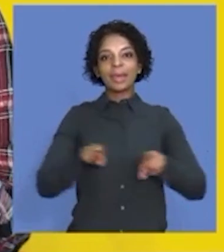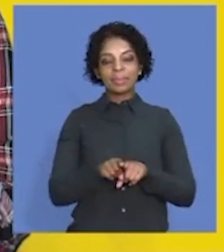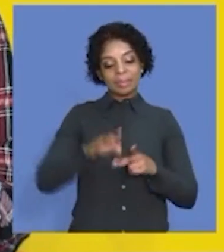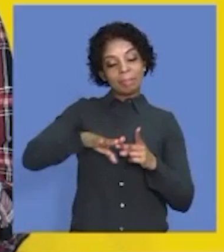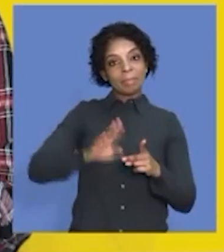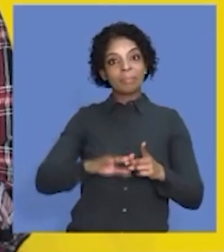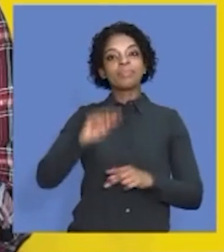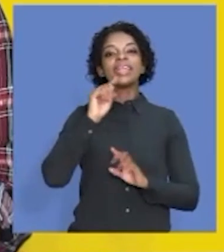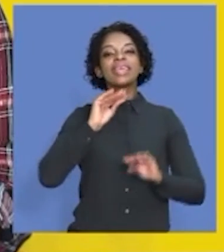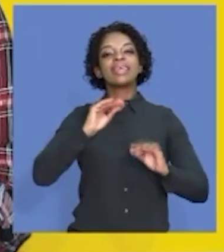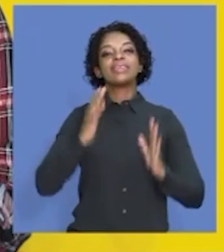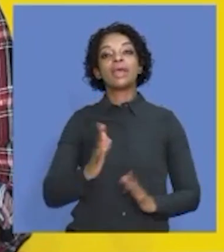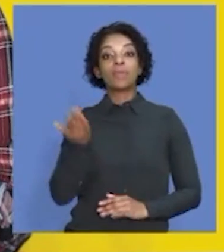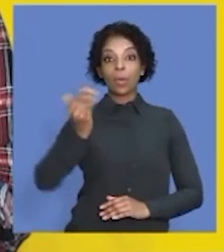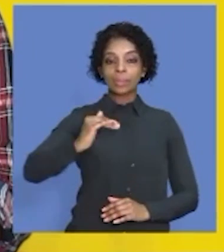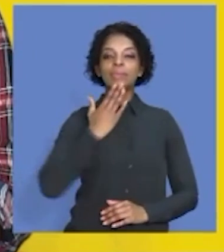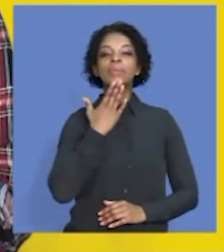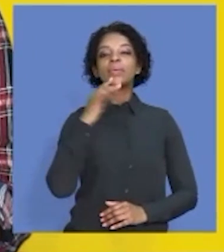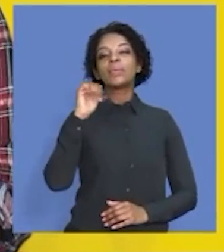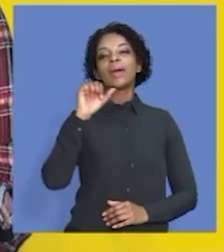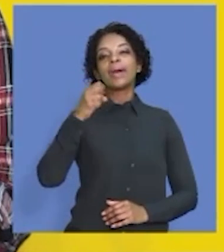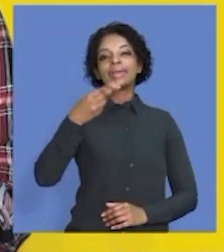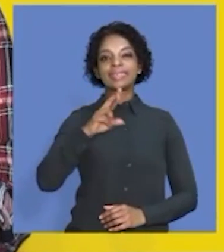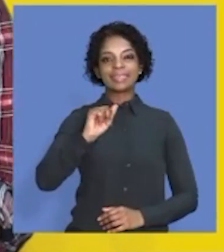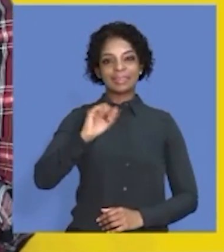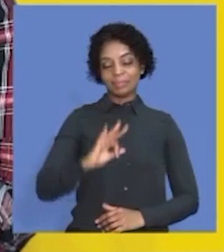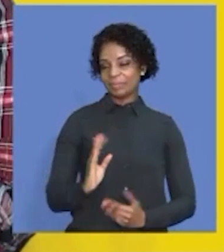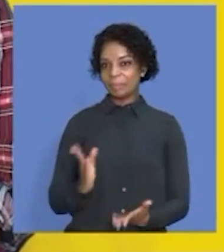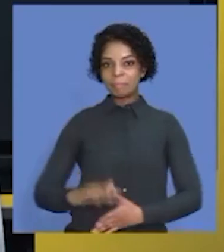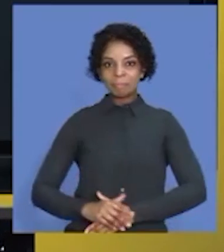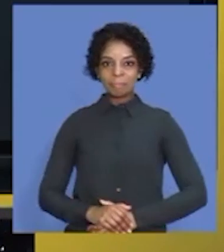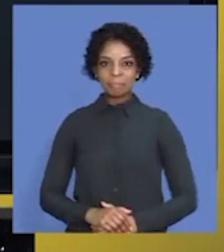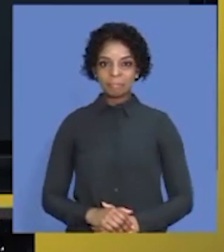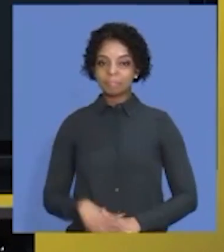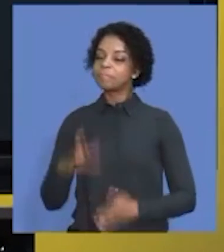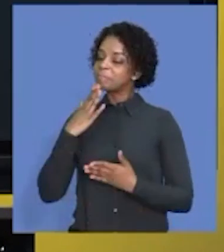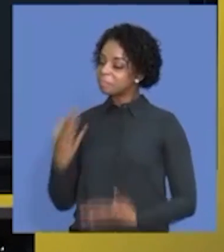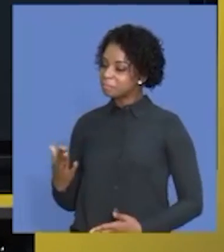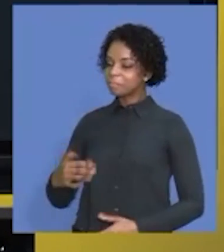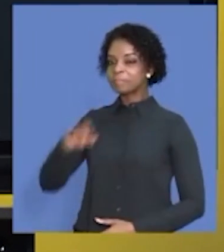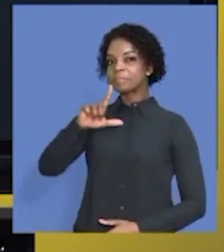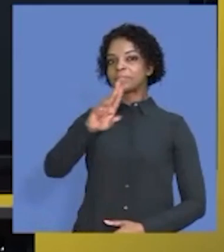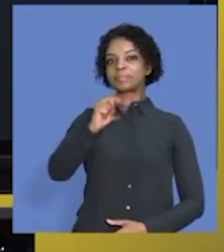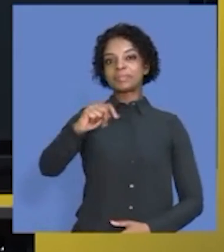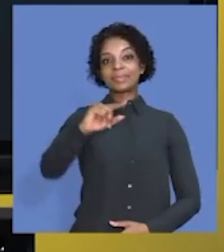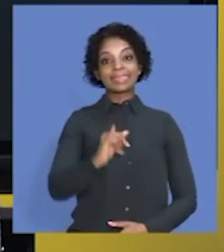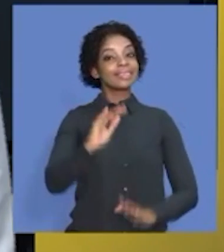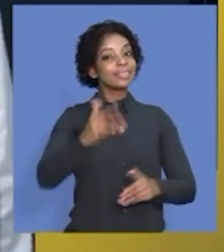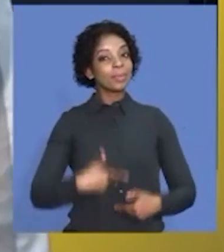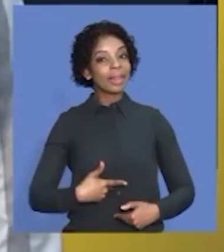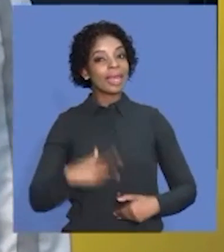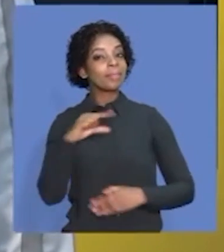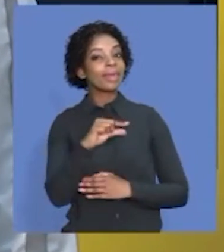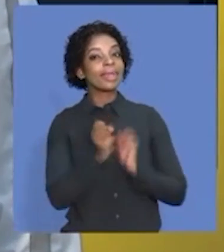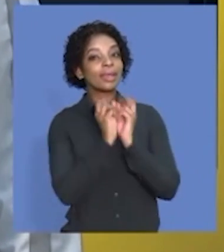well as Ashraf, our awesome teacher. Thank you so much, guys, and over to you. Thank you, Looney. Welcome, grade